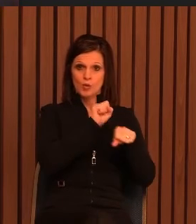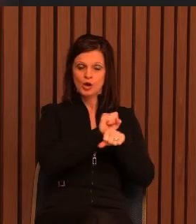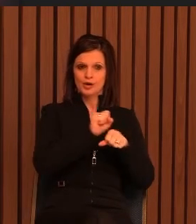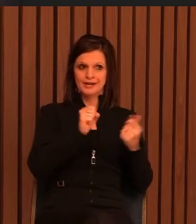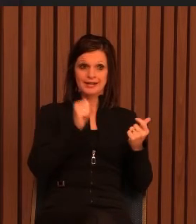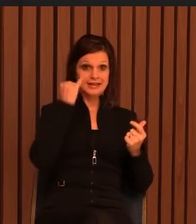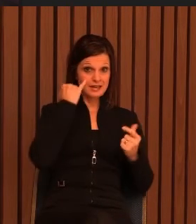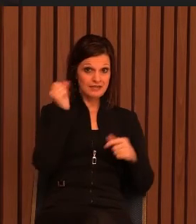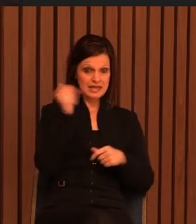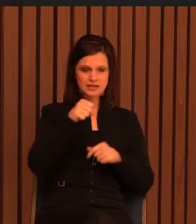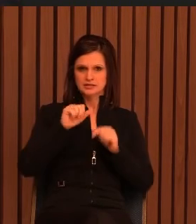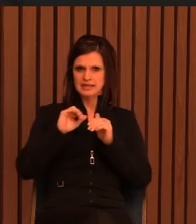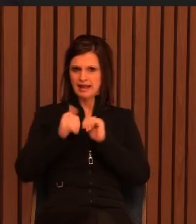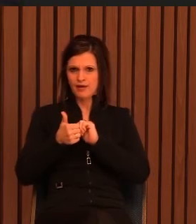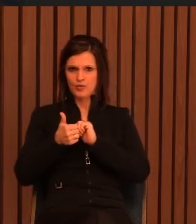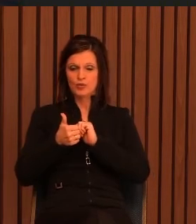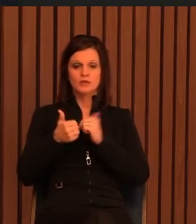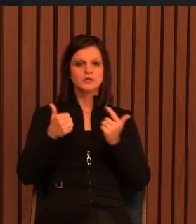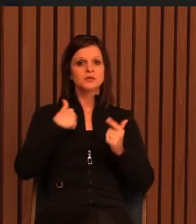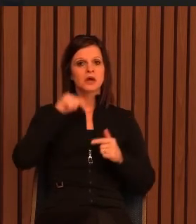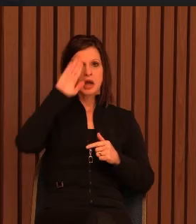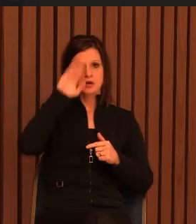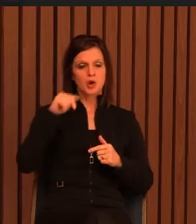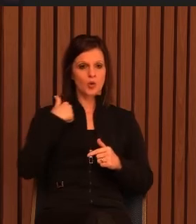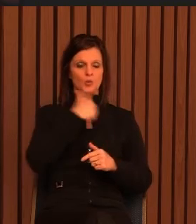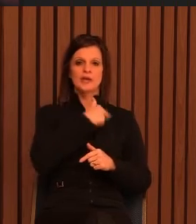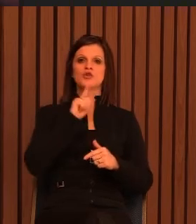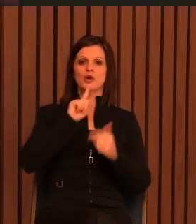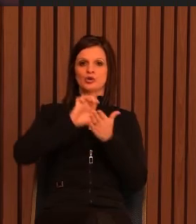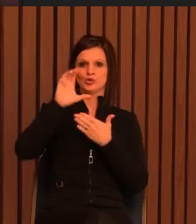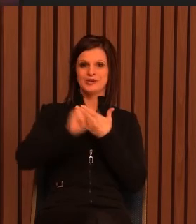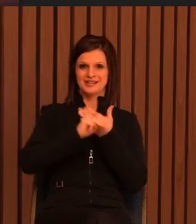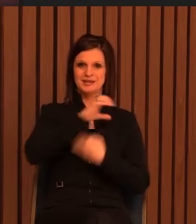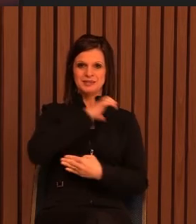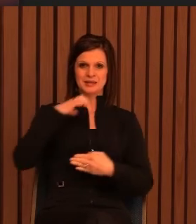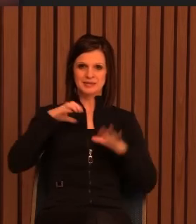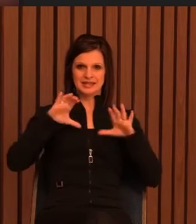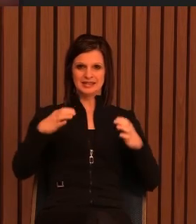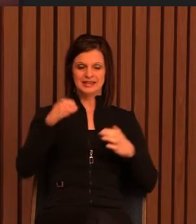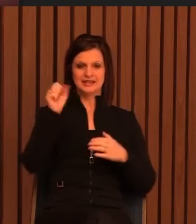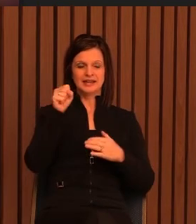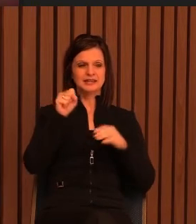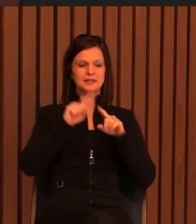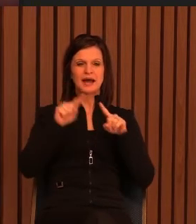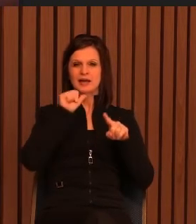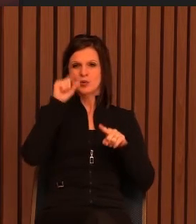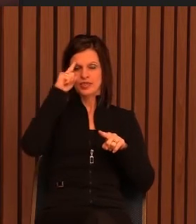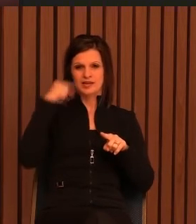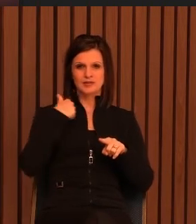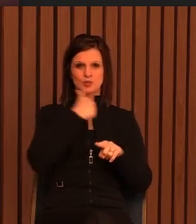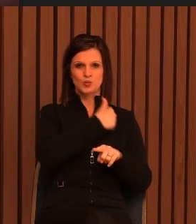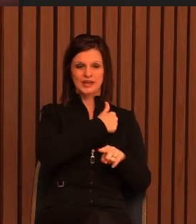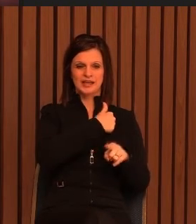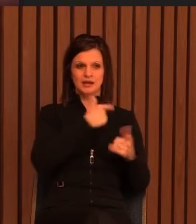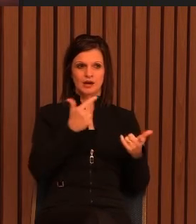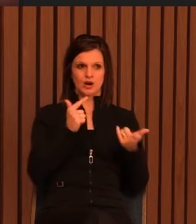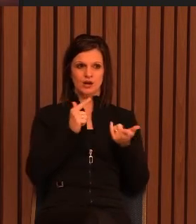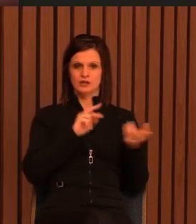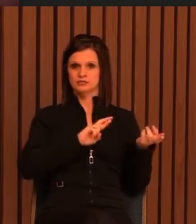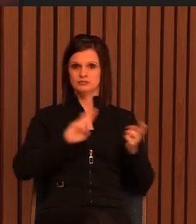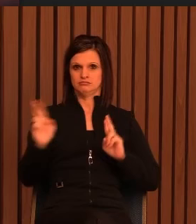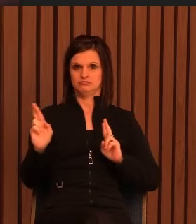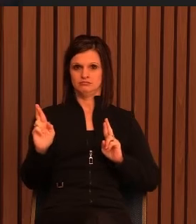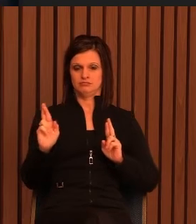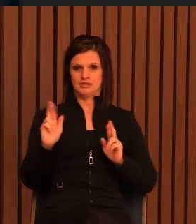that. I know that, I mean, we are the curriculum committee, but I don't think we are equipped